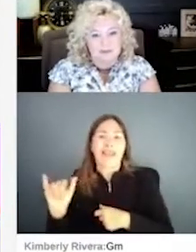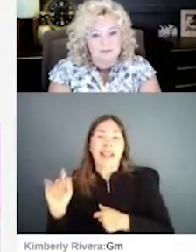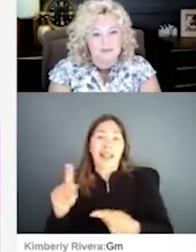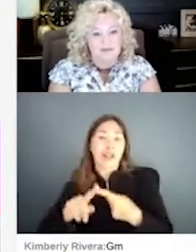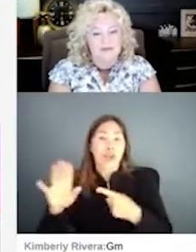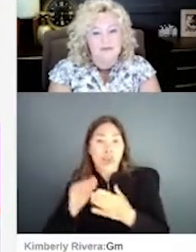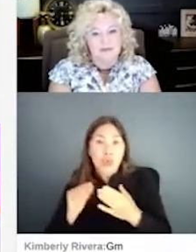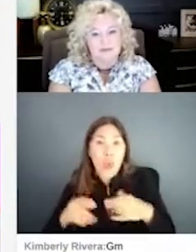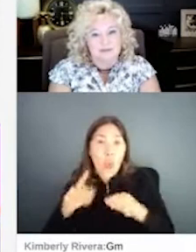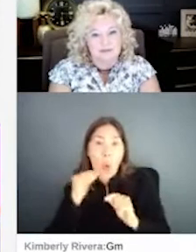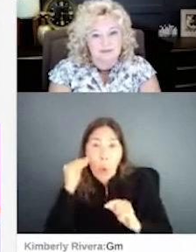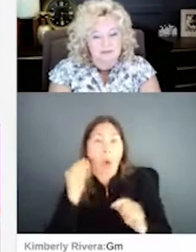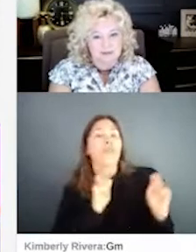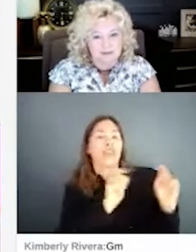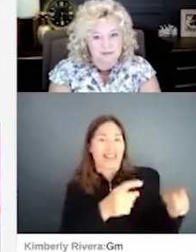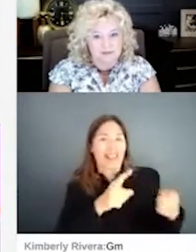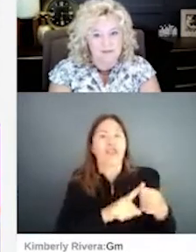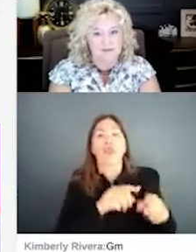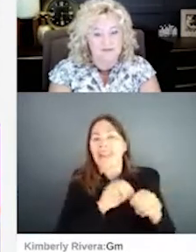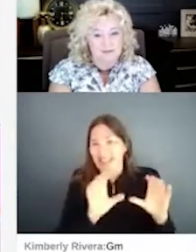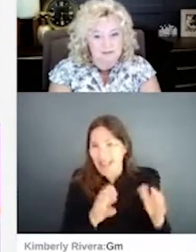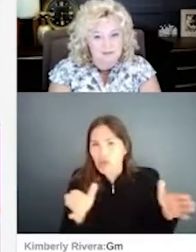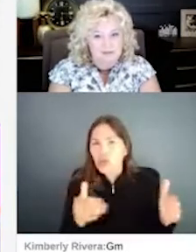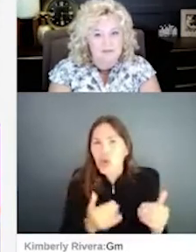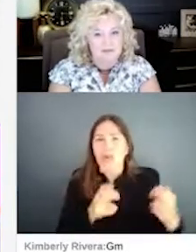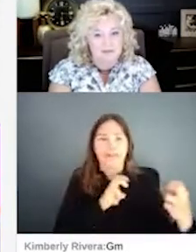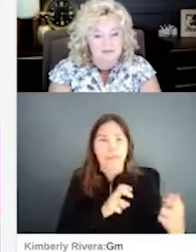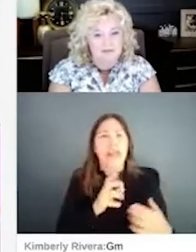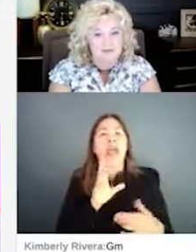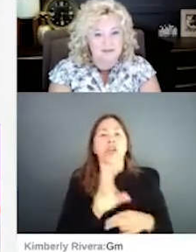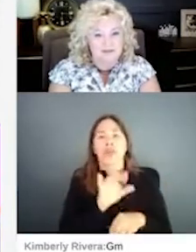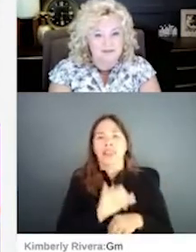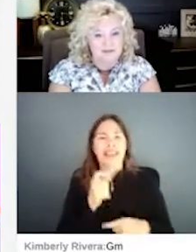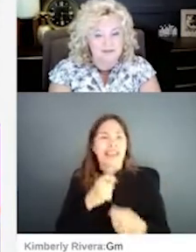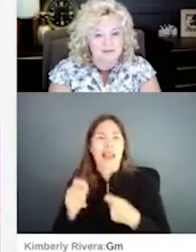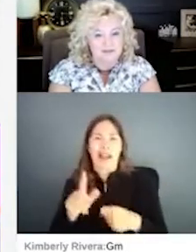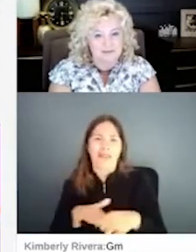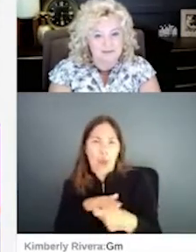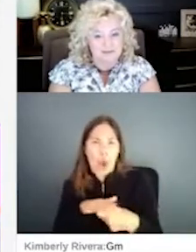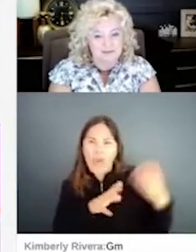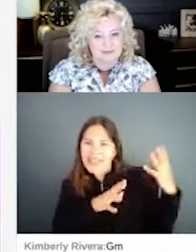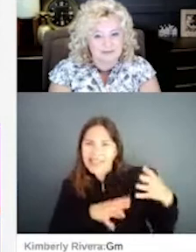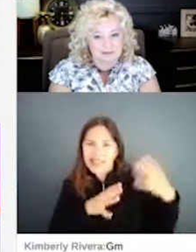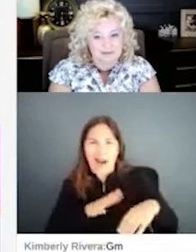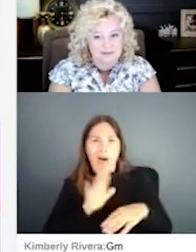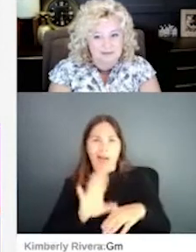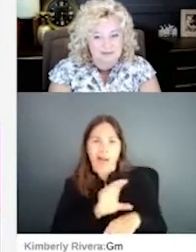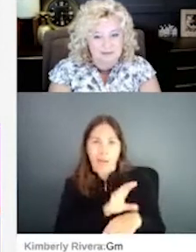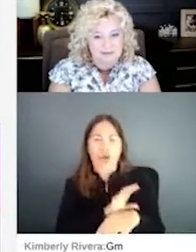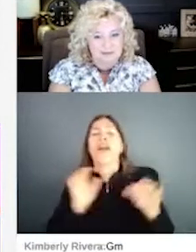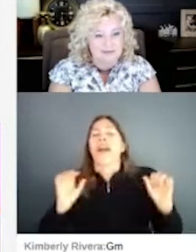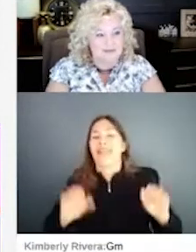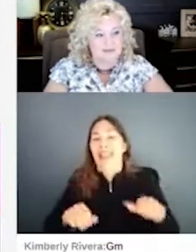can give them to your students in the classroom, and they can sit down, and instead of using what's locally installed on those computers, they